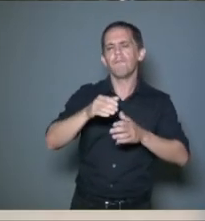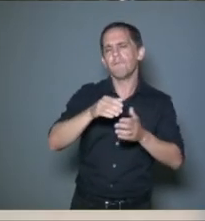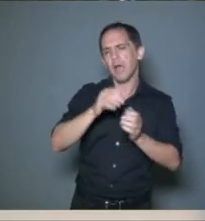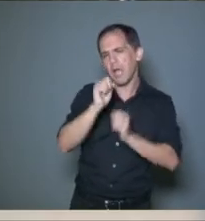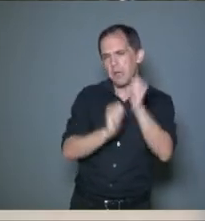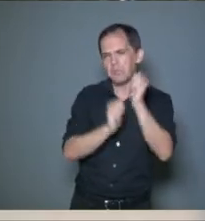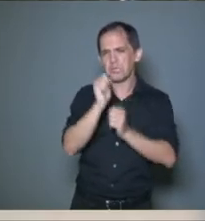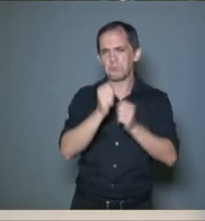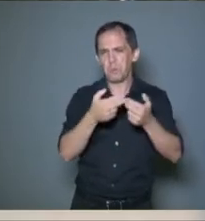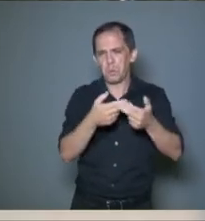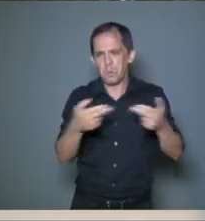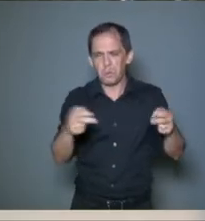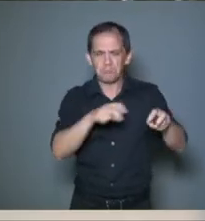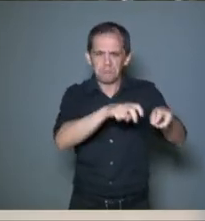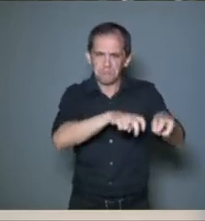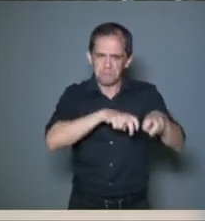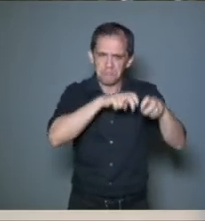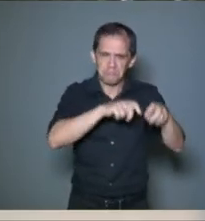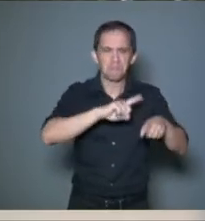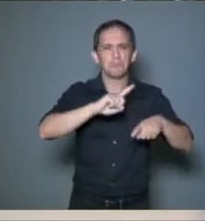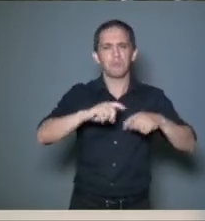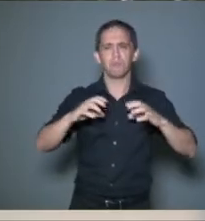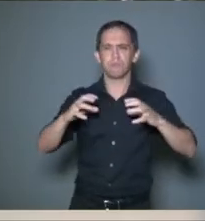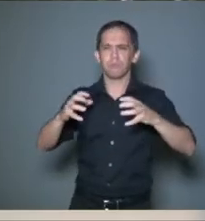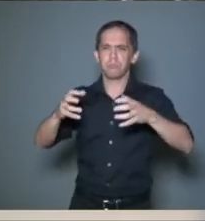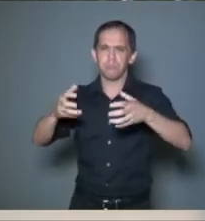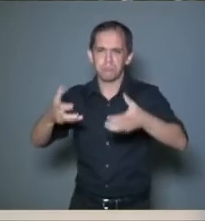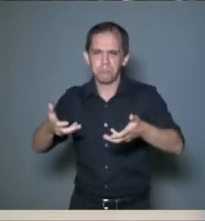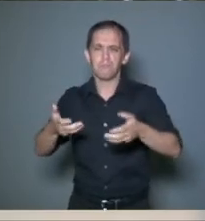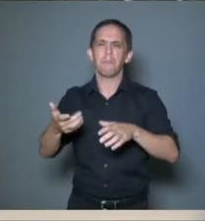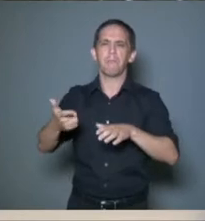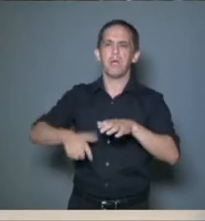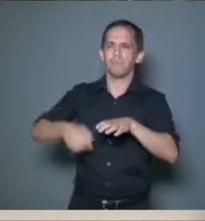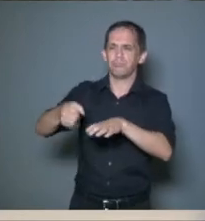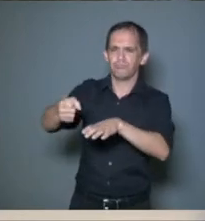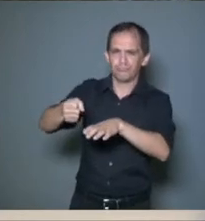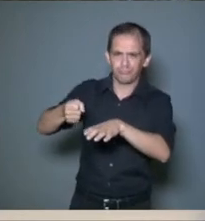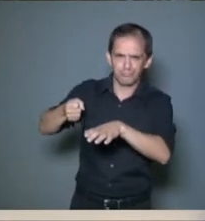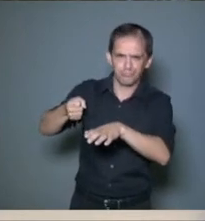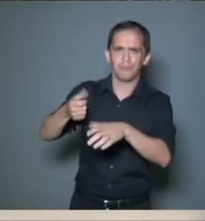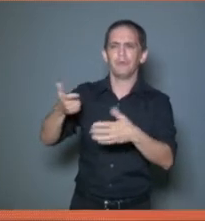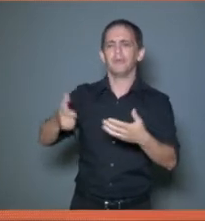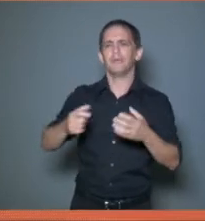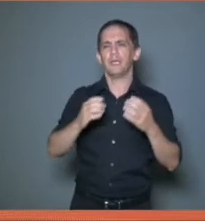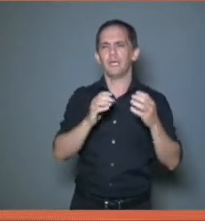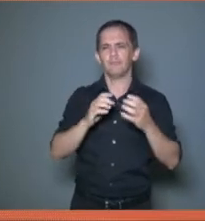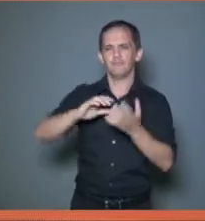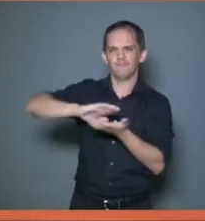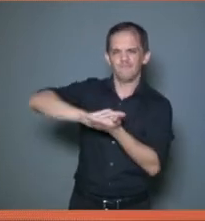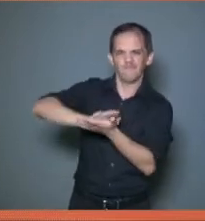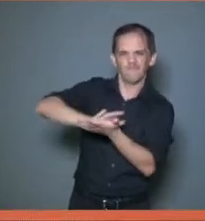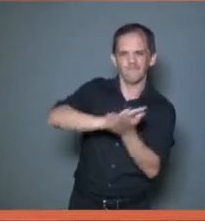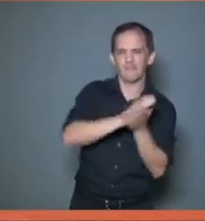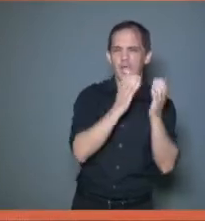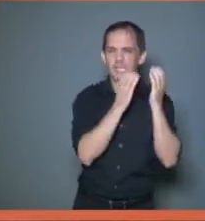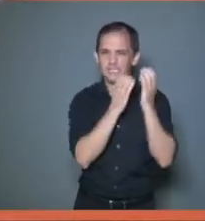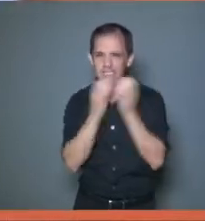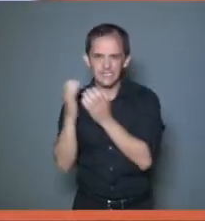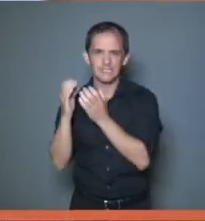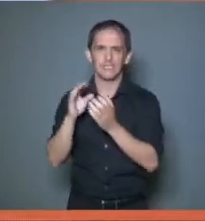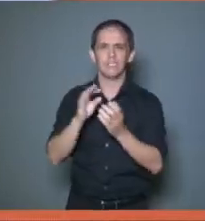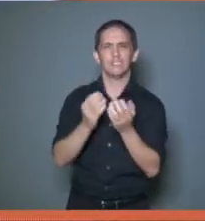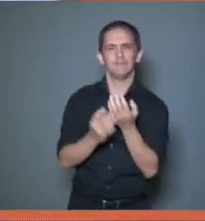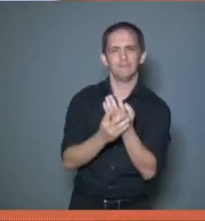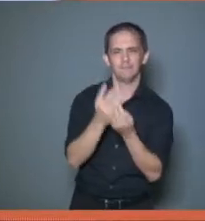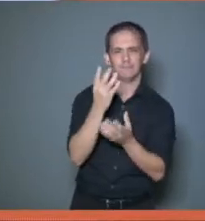small plant of ag implements. We had a mill for